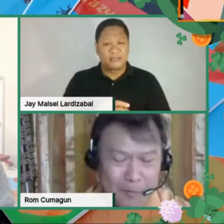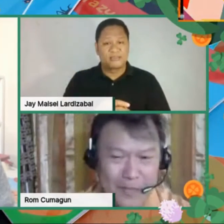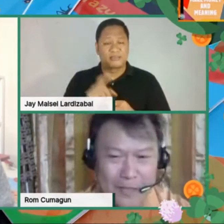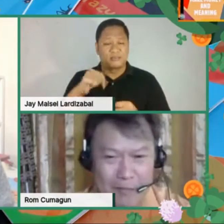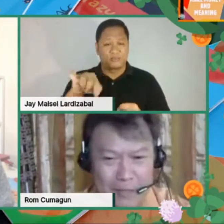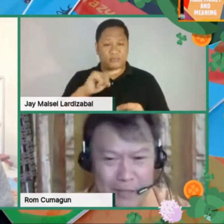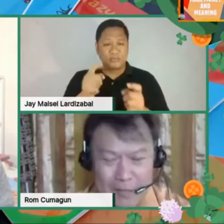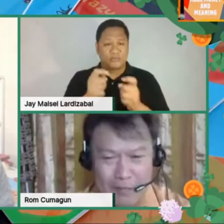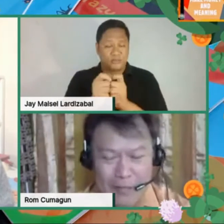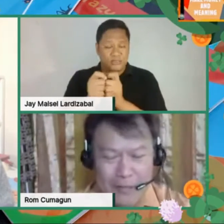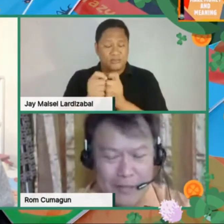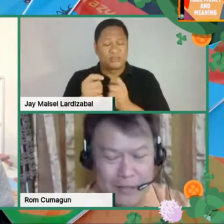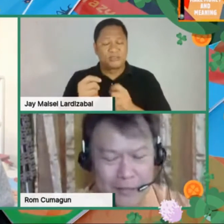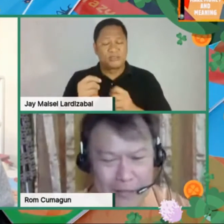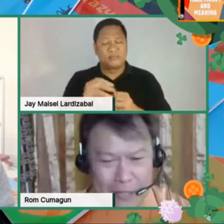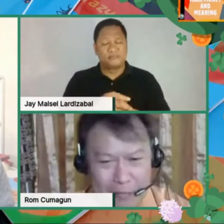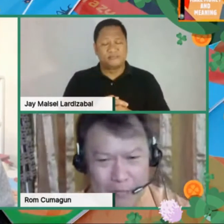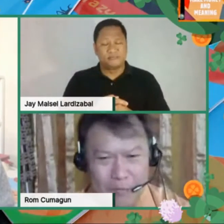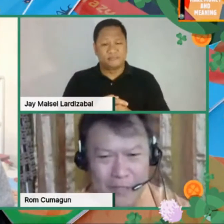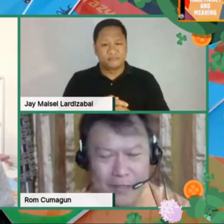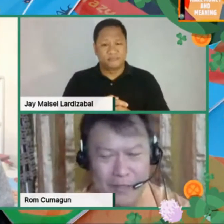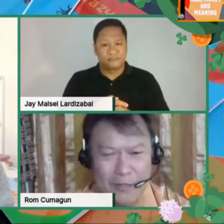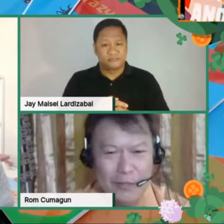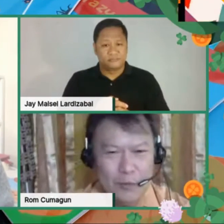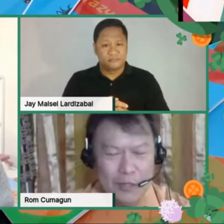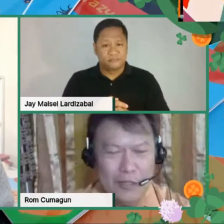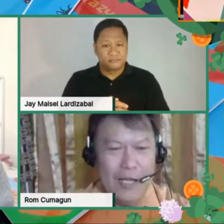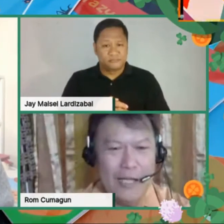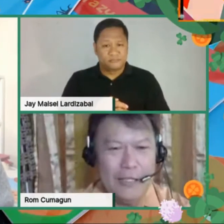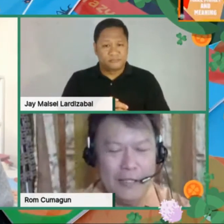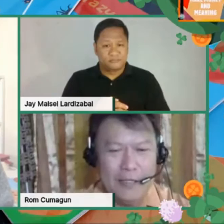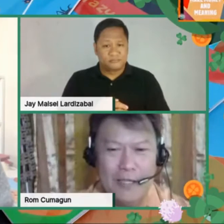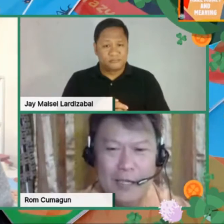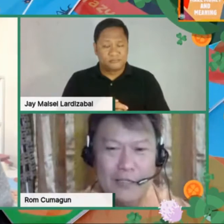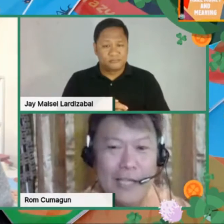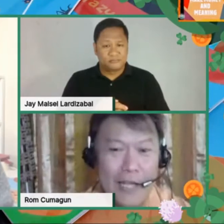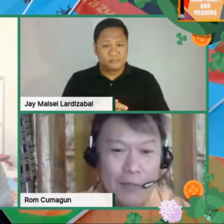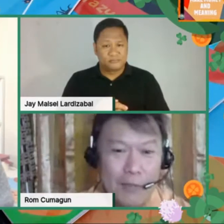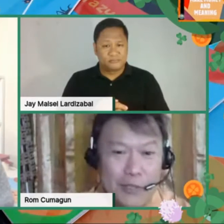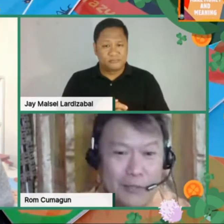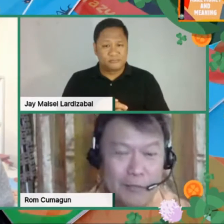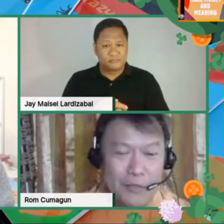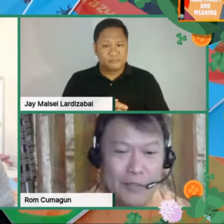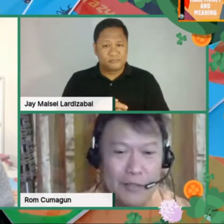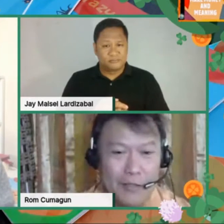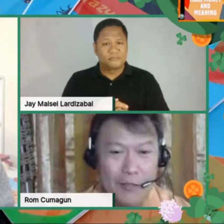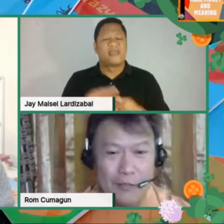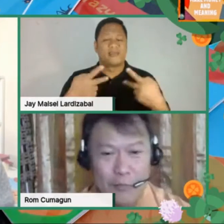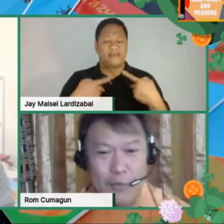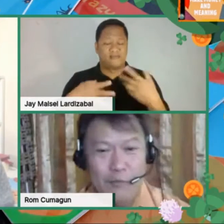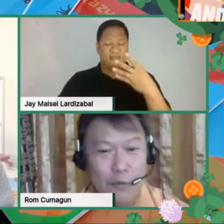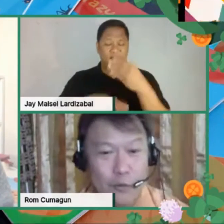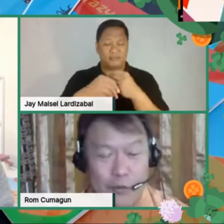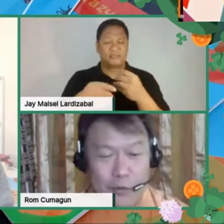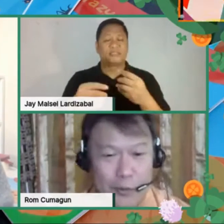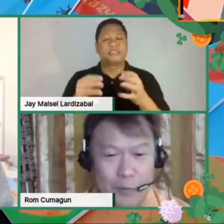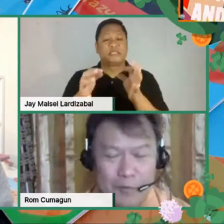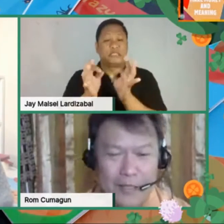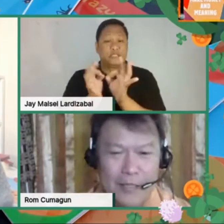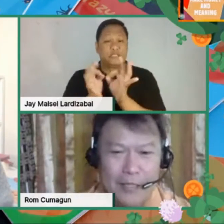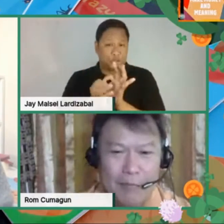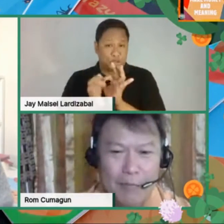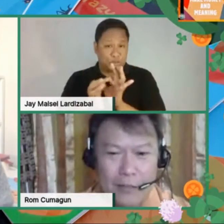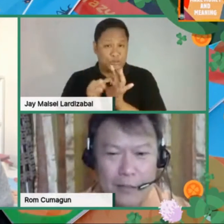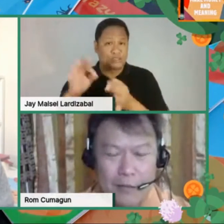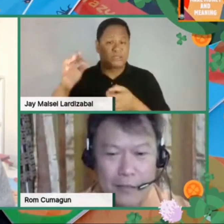suffice. So, but now since we are adding a sign language interpreter, I thought we could focus on